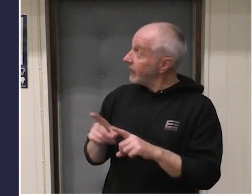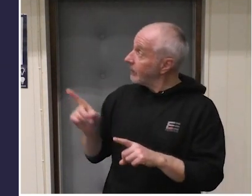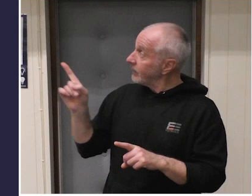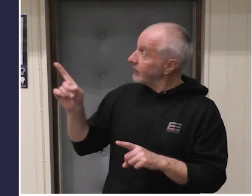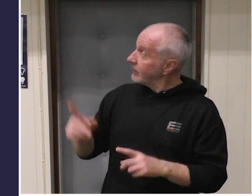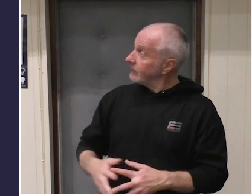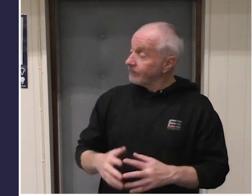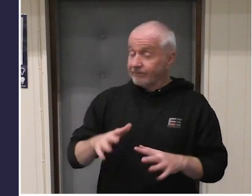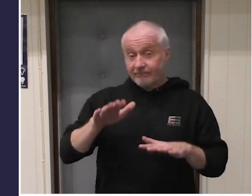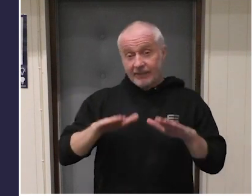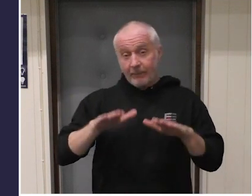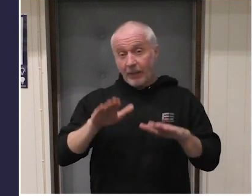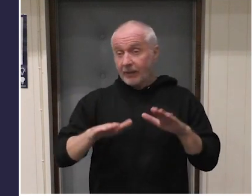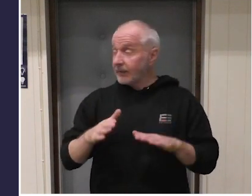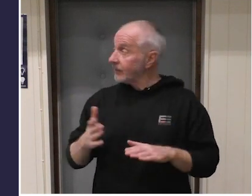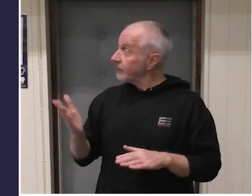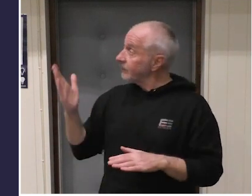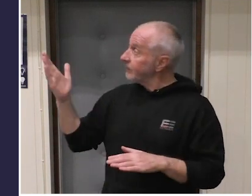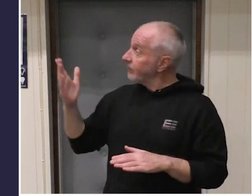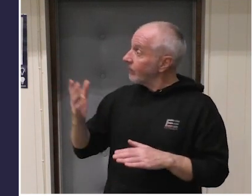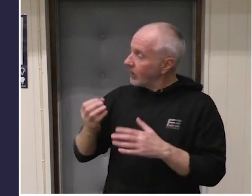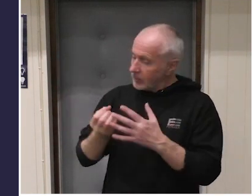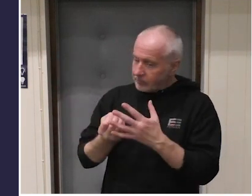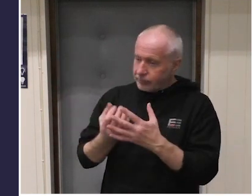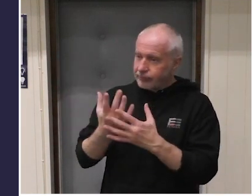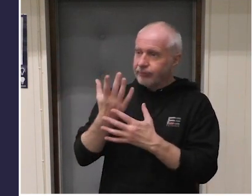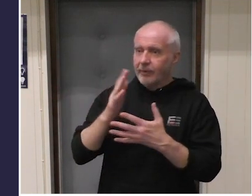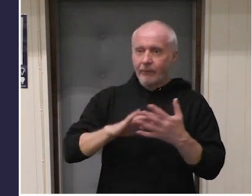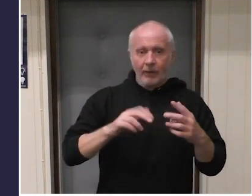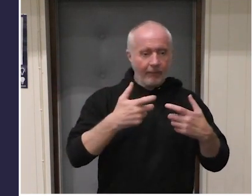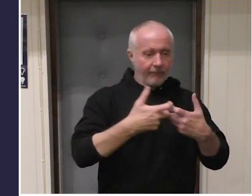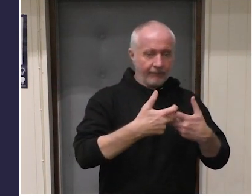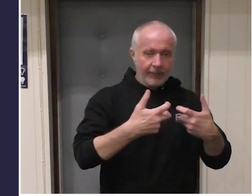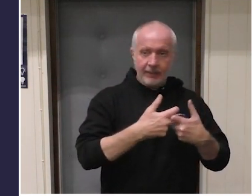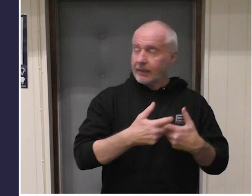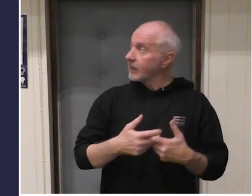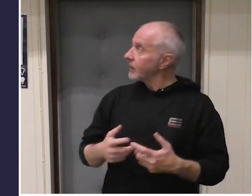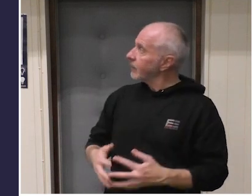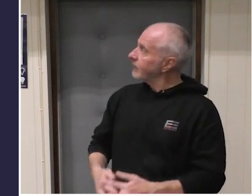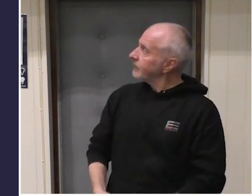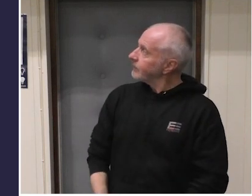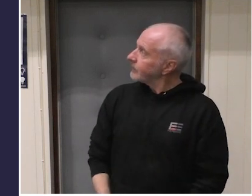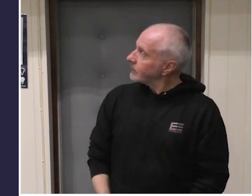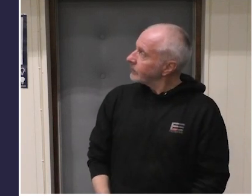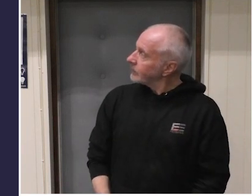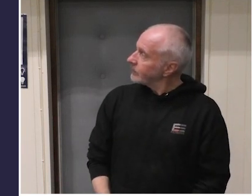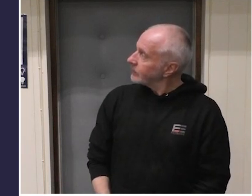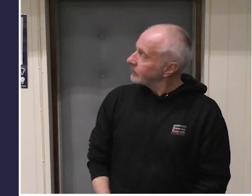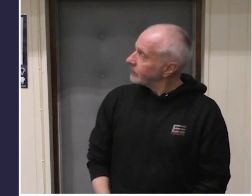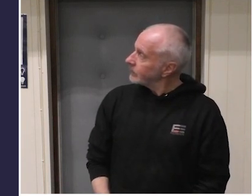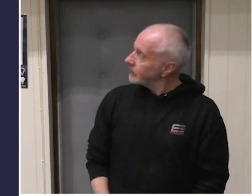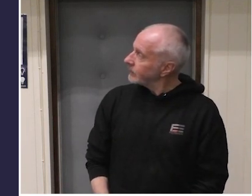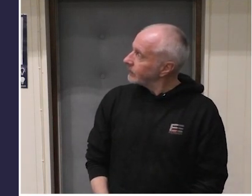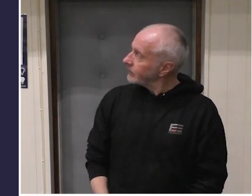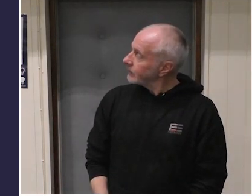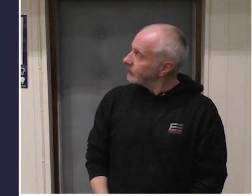essentially it's very, very similar, but it emerged from the laws of physics. So how can we get some sort of similar phenomenon but from the